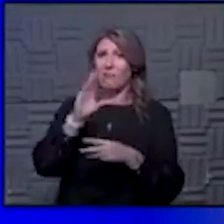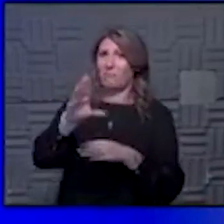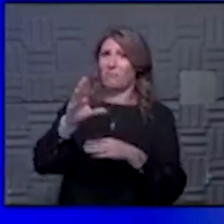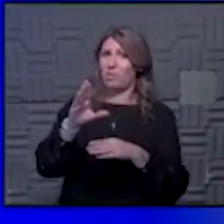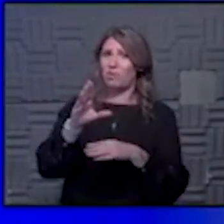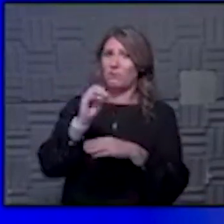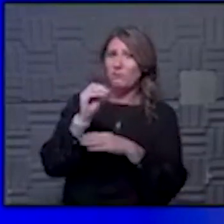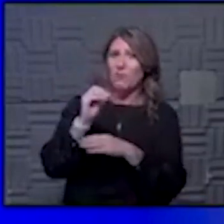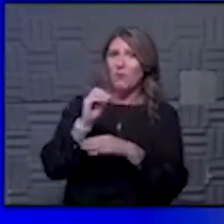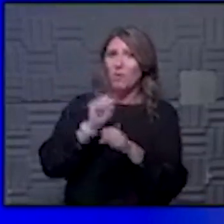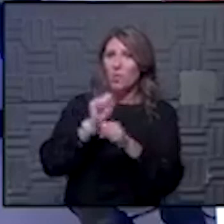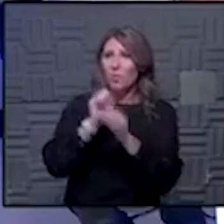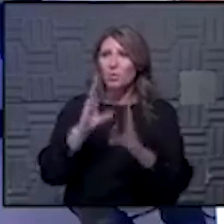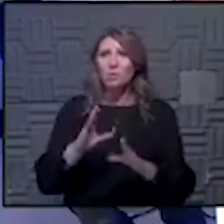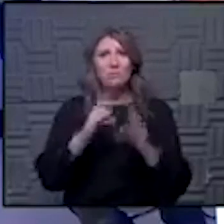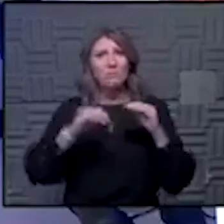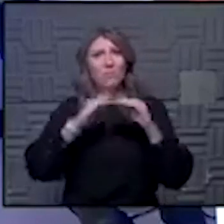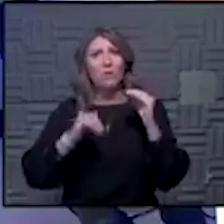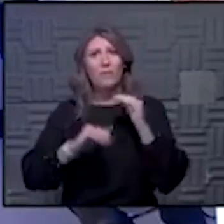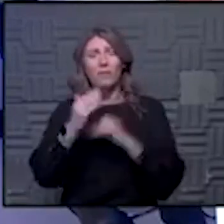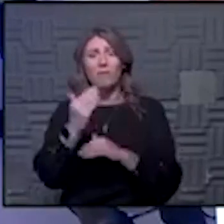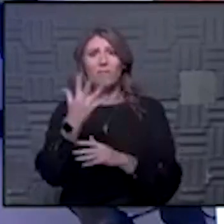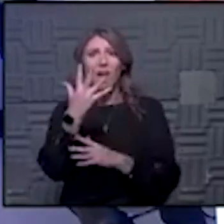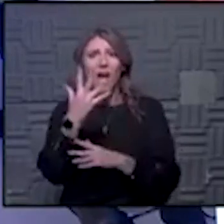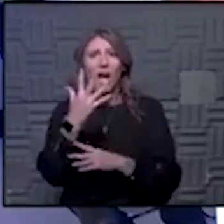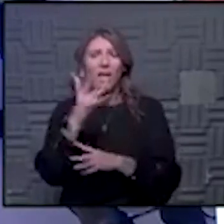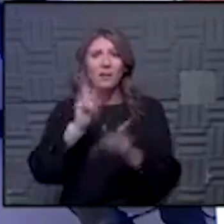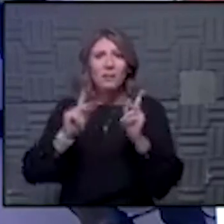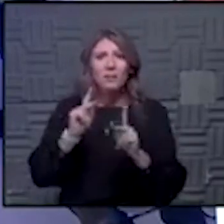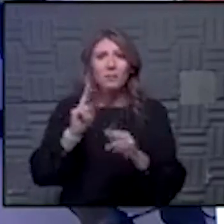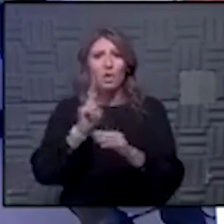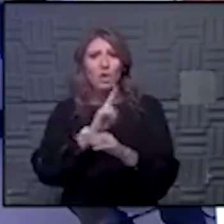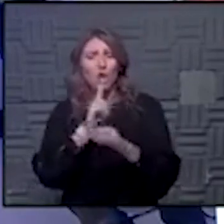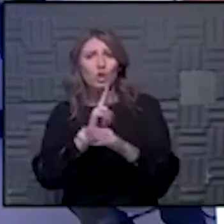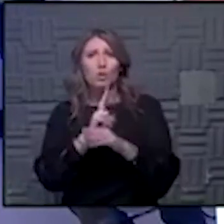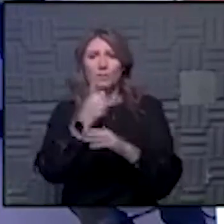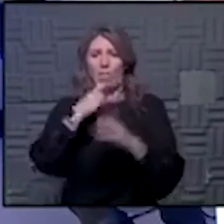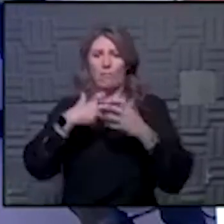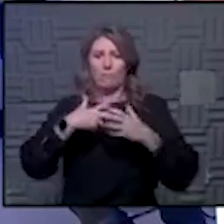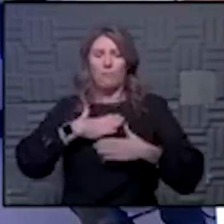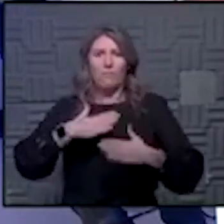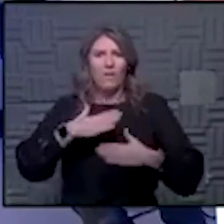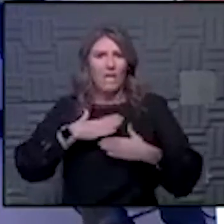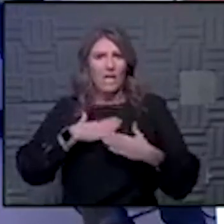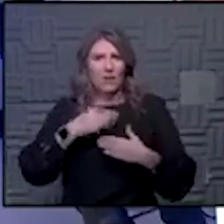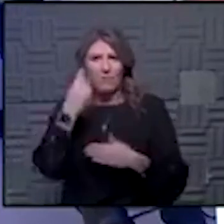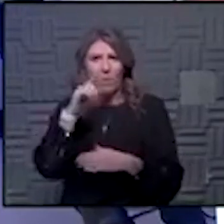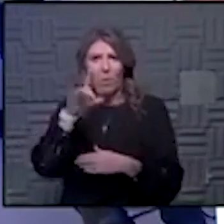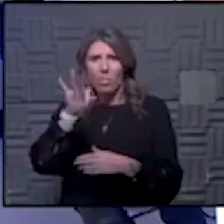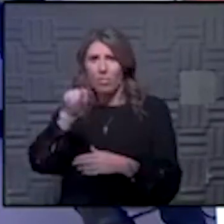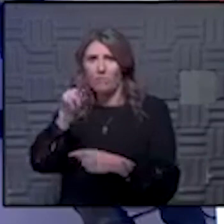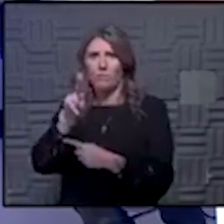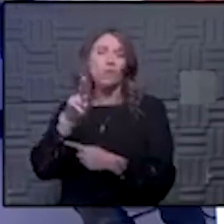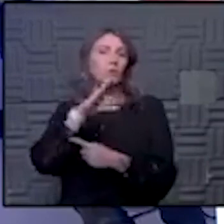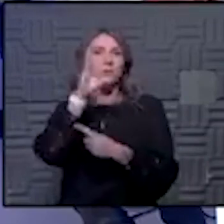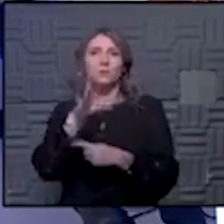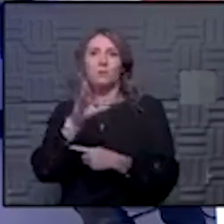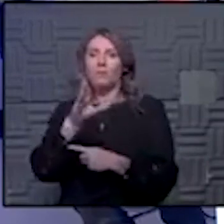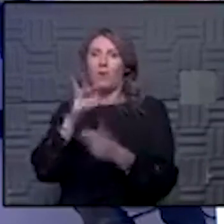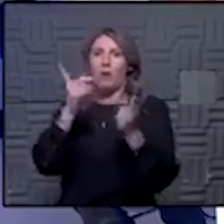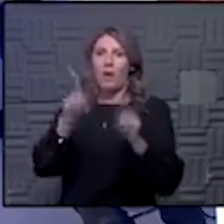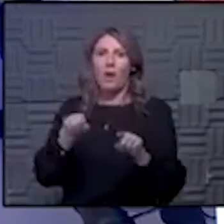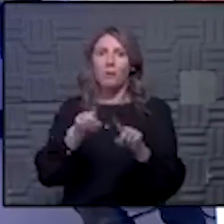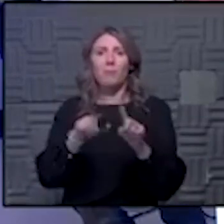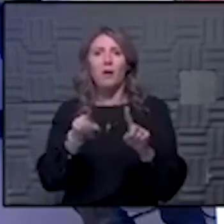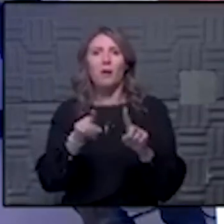5 people at one time in the ICUs on the ventilator with influenza? No, I've been here for 30 years, and that just has not happened. It's hard to get even